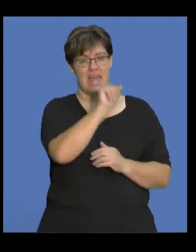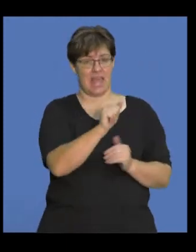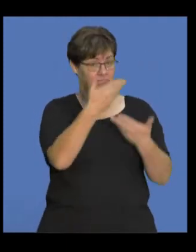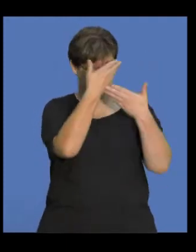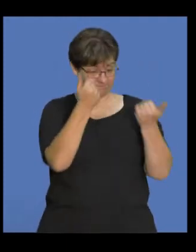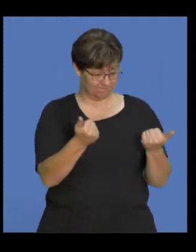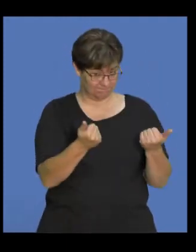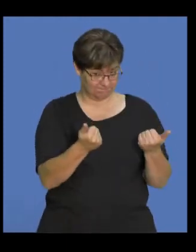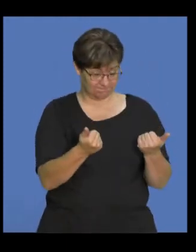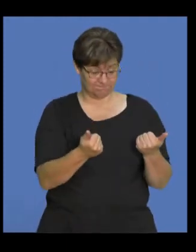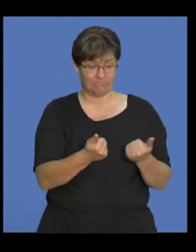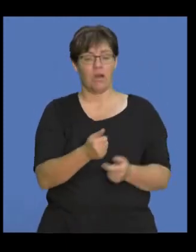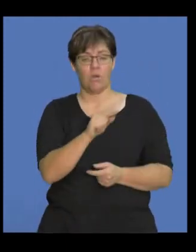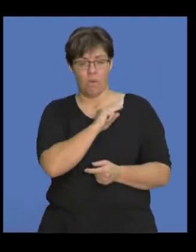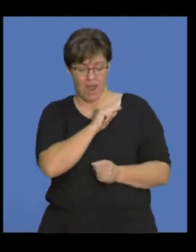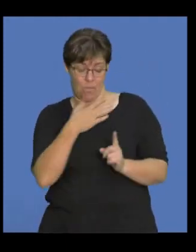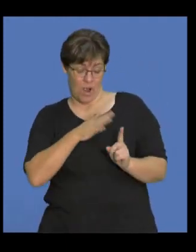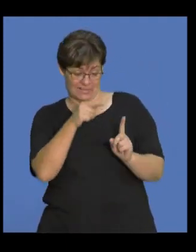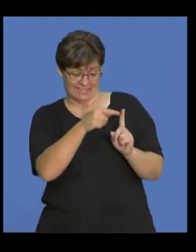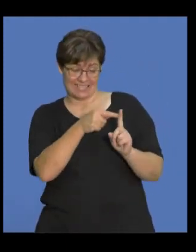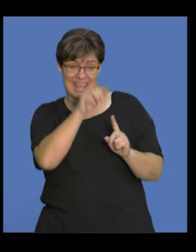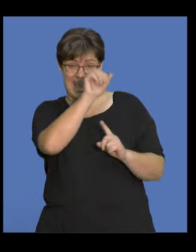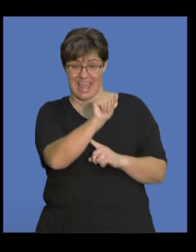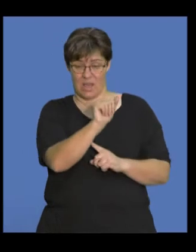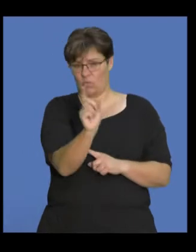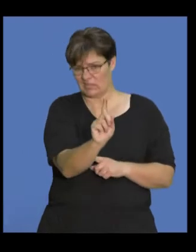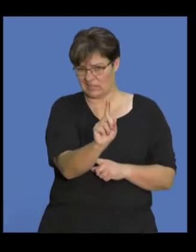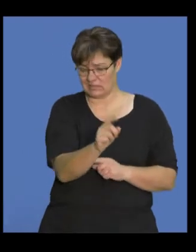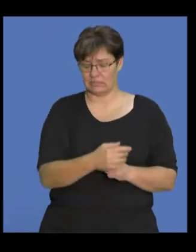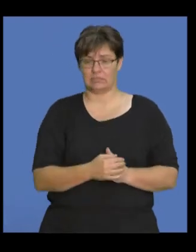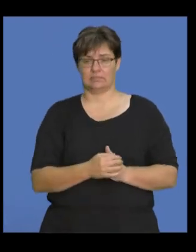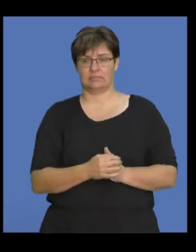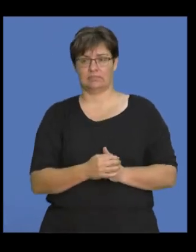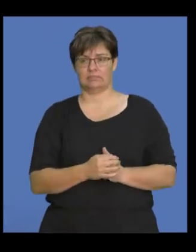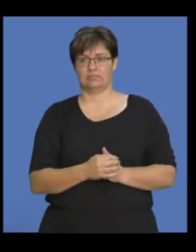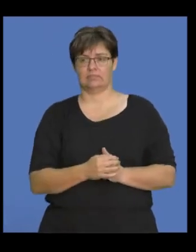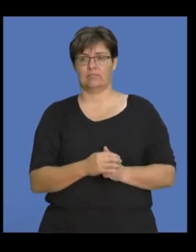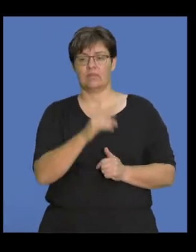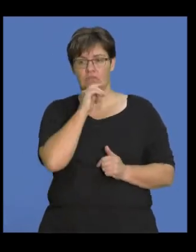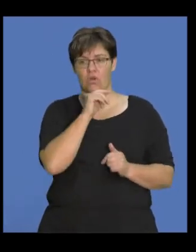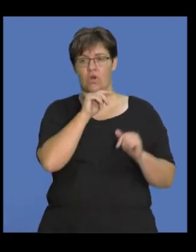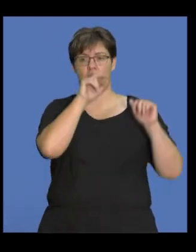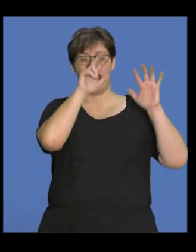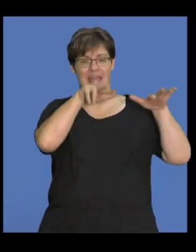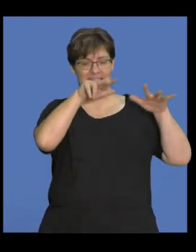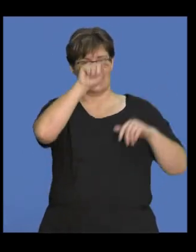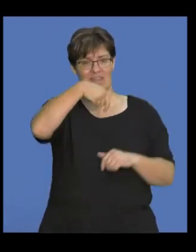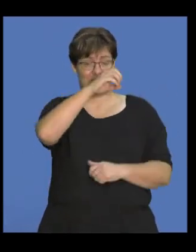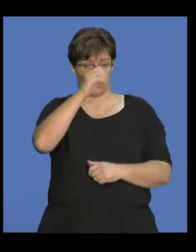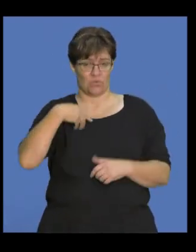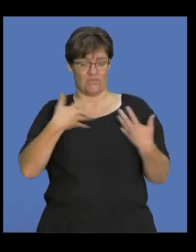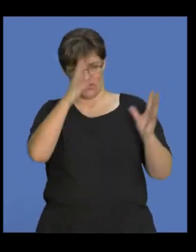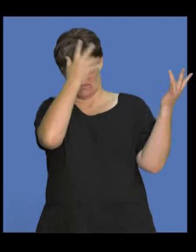blank so that we know what is it that we're going to do there. We write 18,000, and then remember again